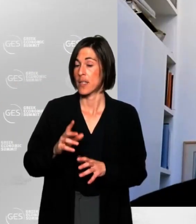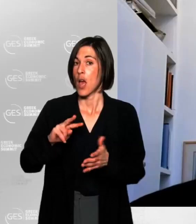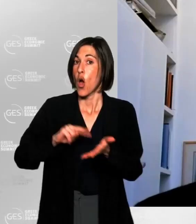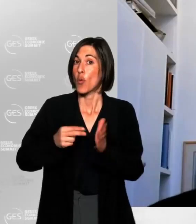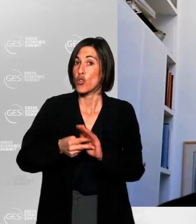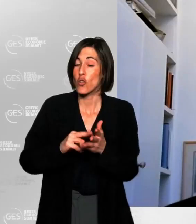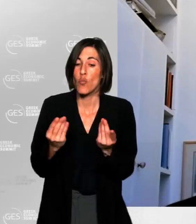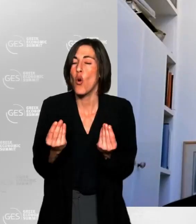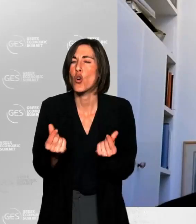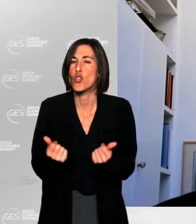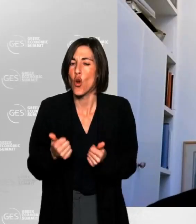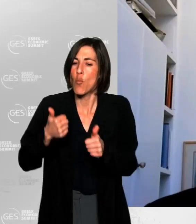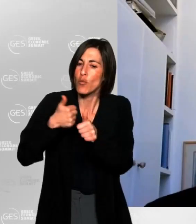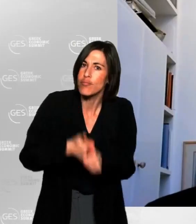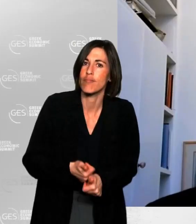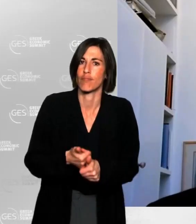I have to say. I'm very optimistic.